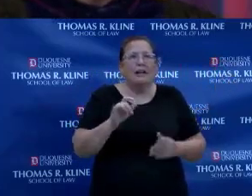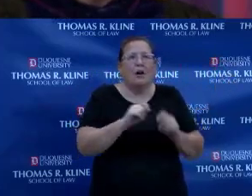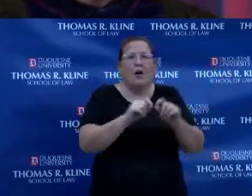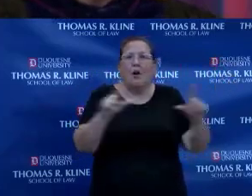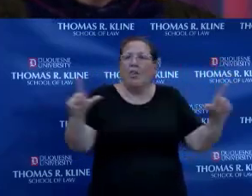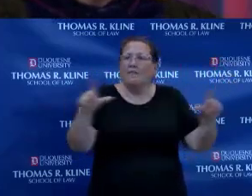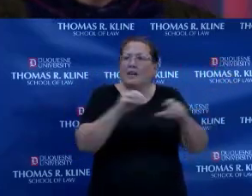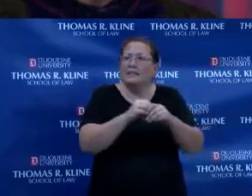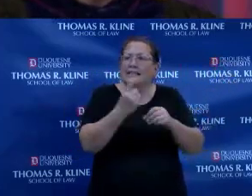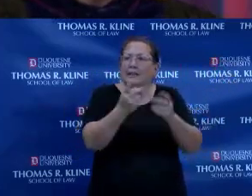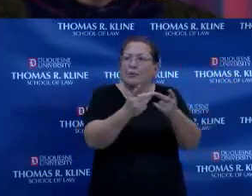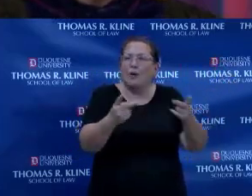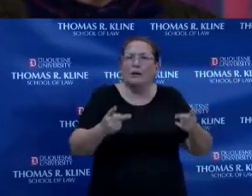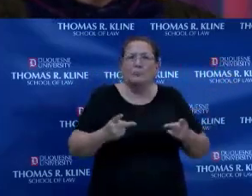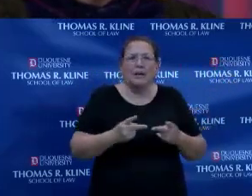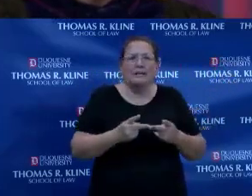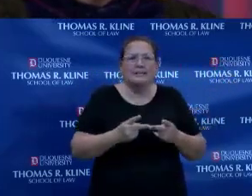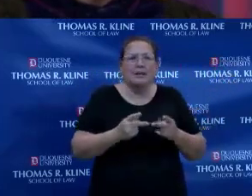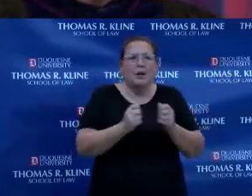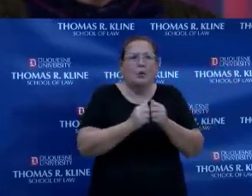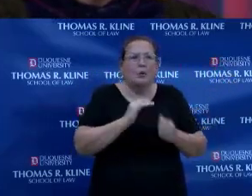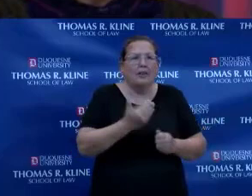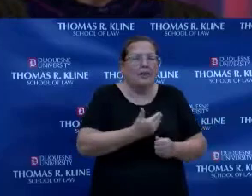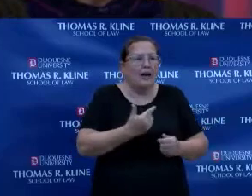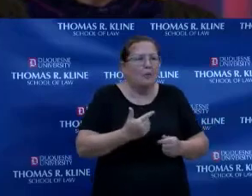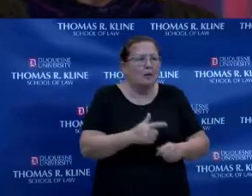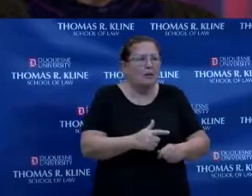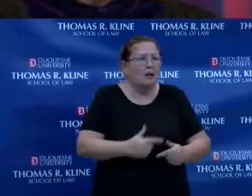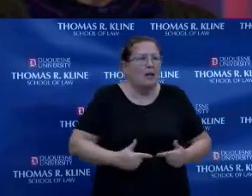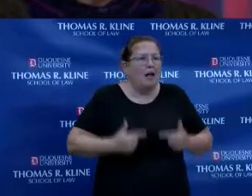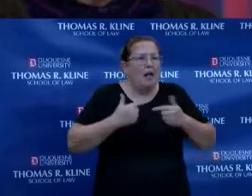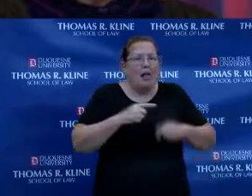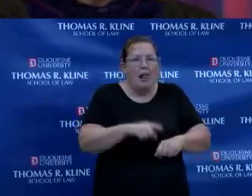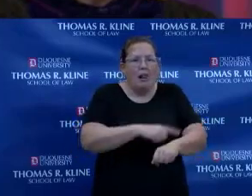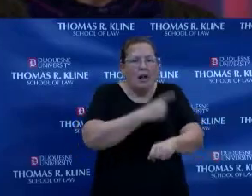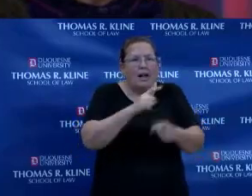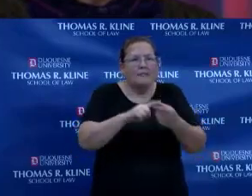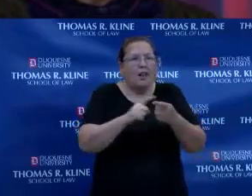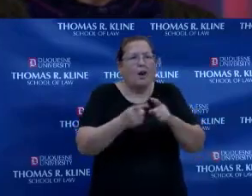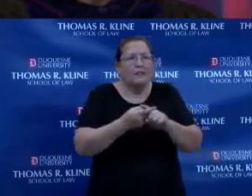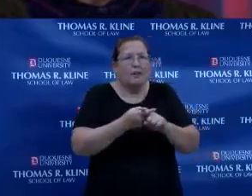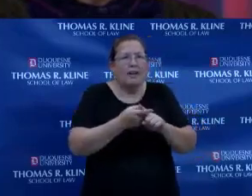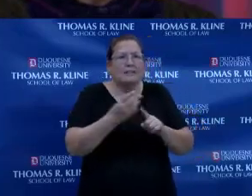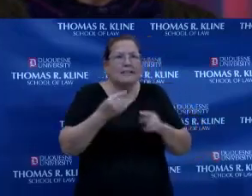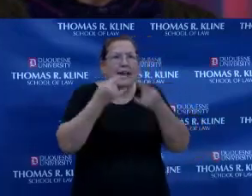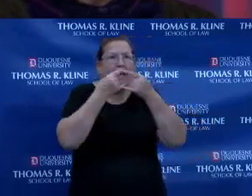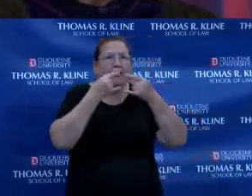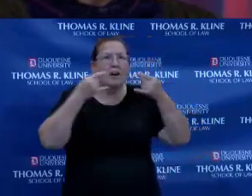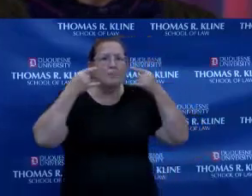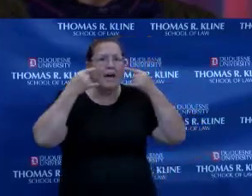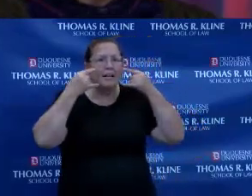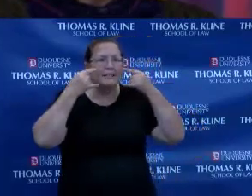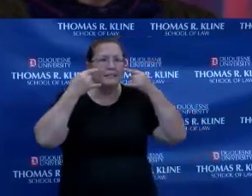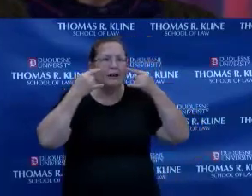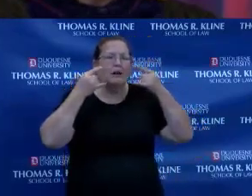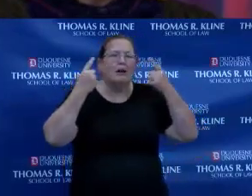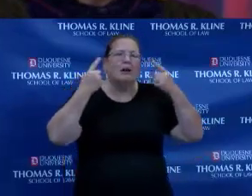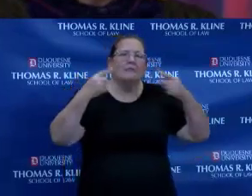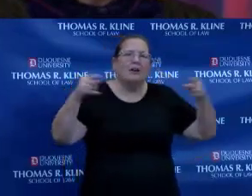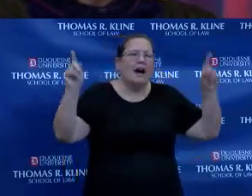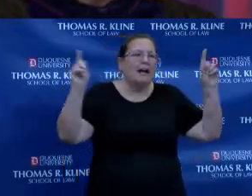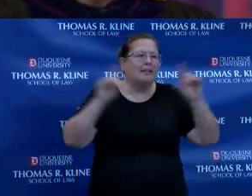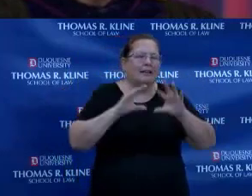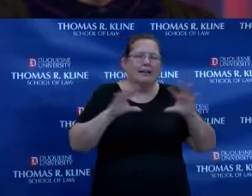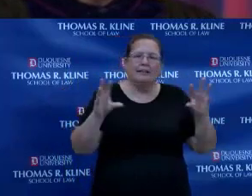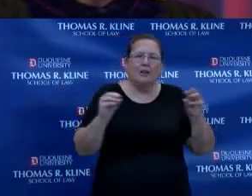space, meeting some of our lifelong friends for the first time in person, and the mask mandate was finally lifted.